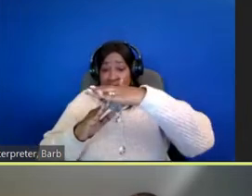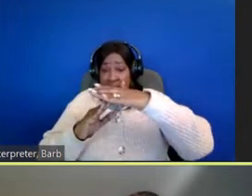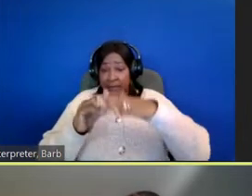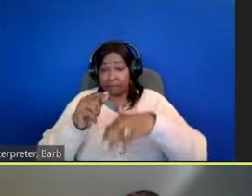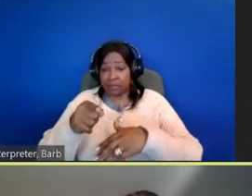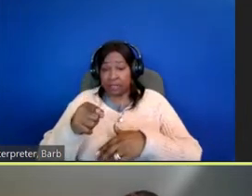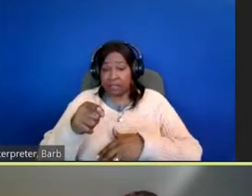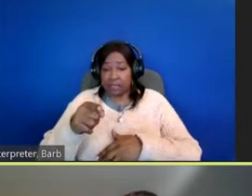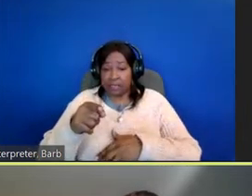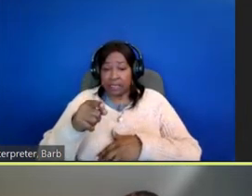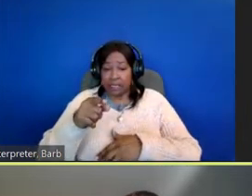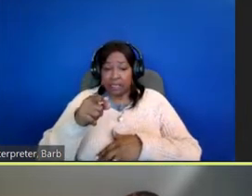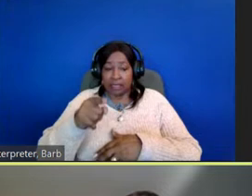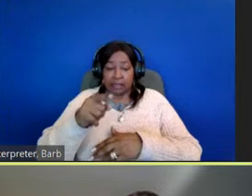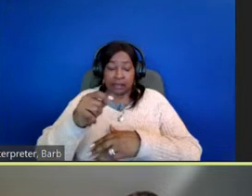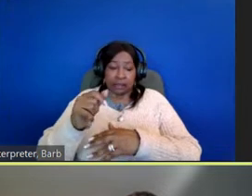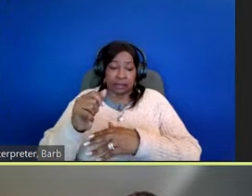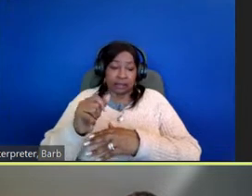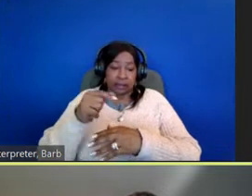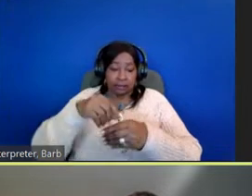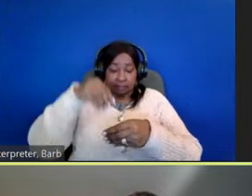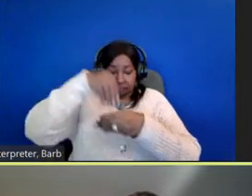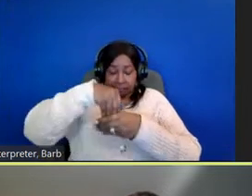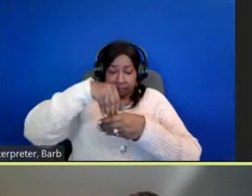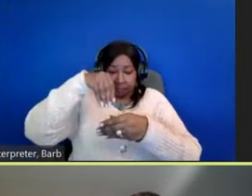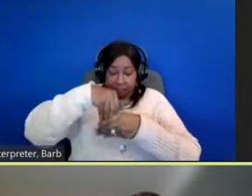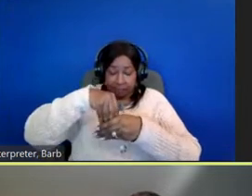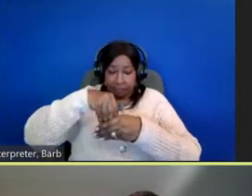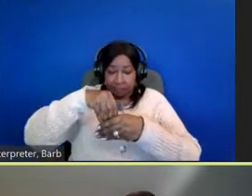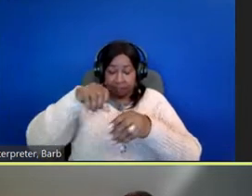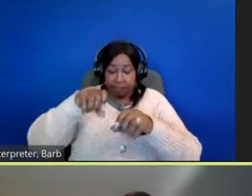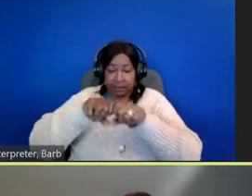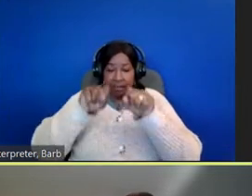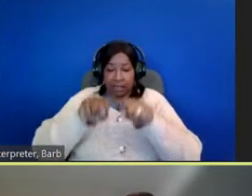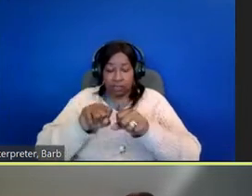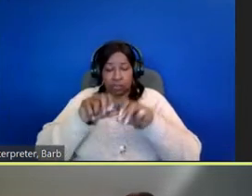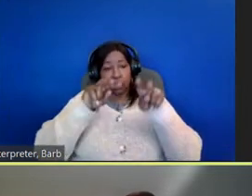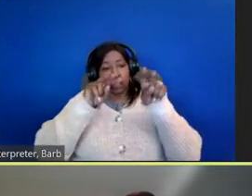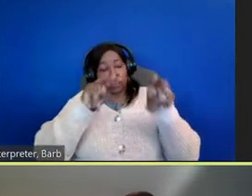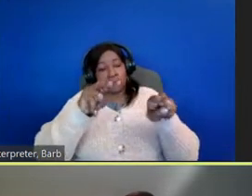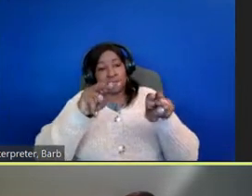of the exterior of the station, looking south,